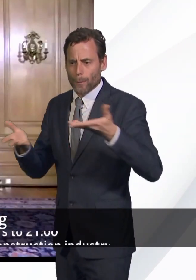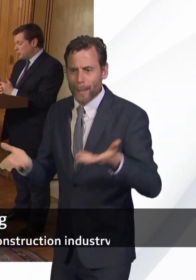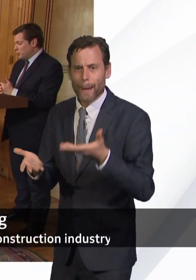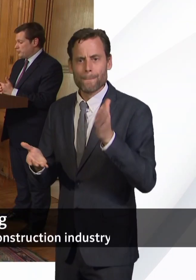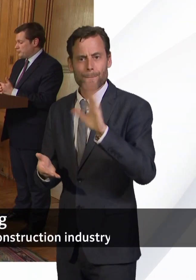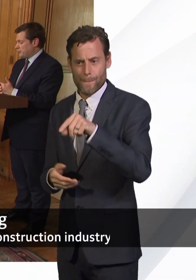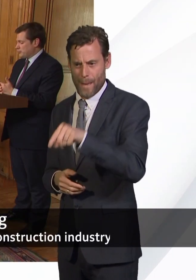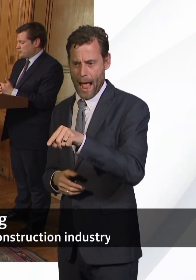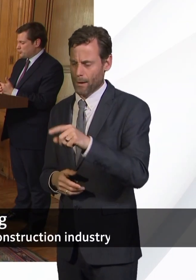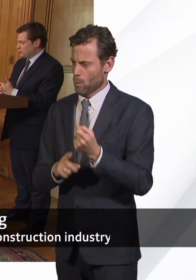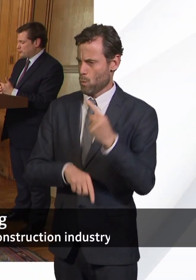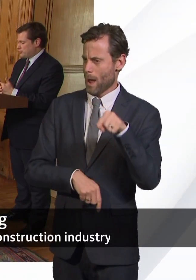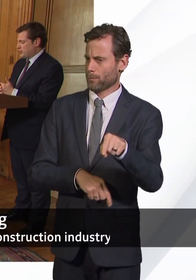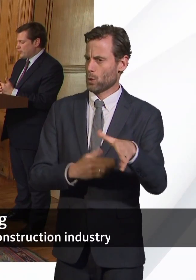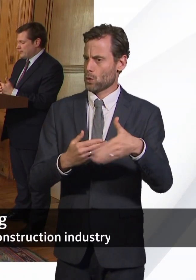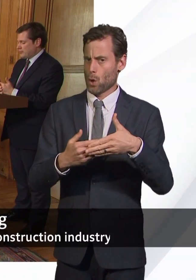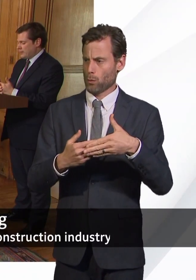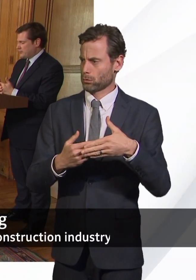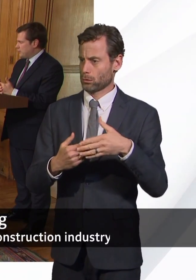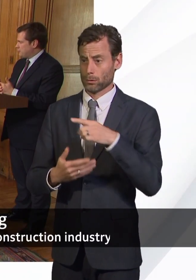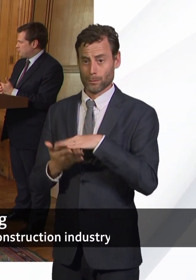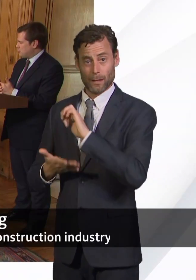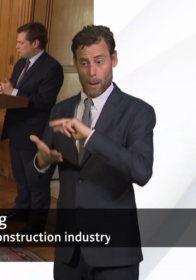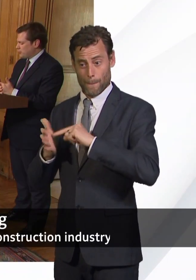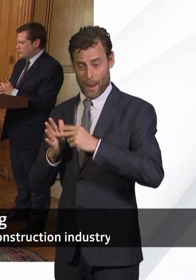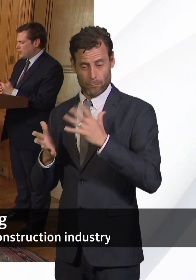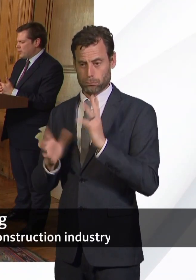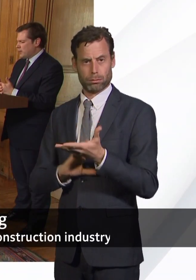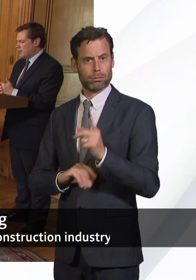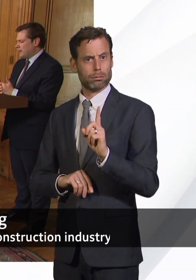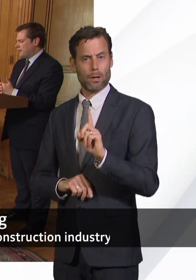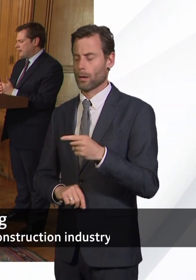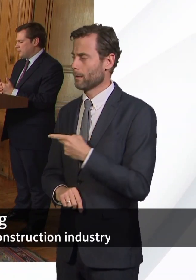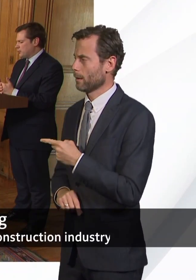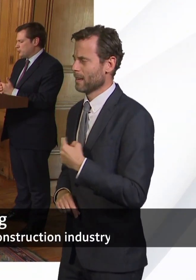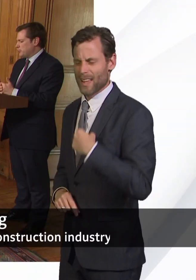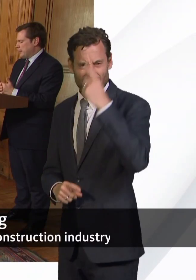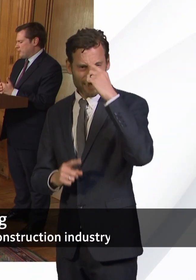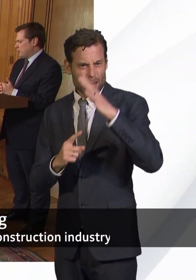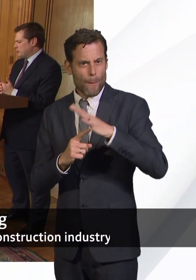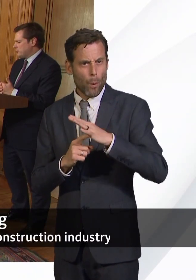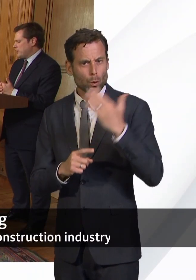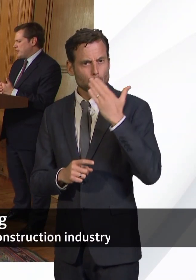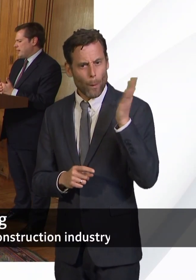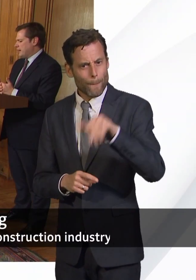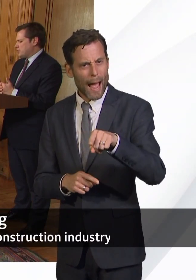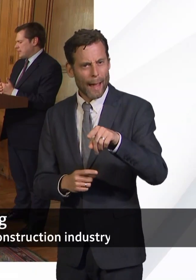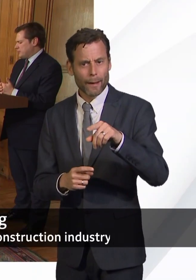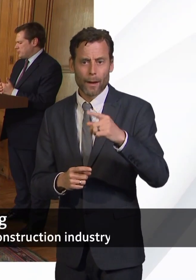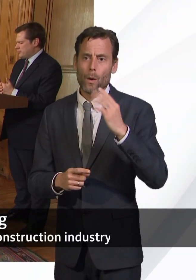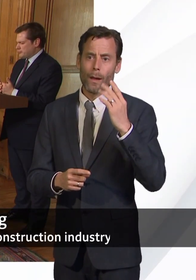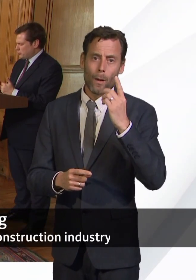think it is important for schools to return when it's safe to do so. Anyone who is a parent knows